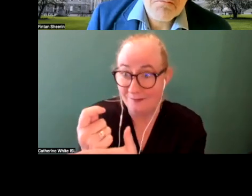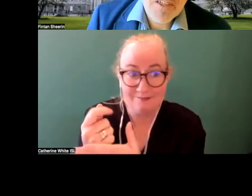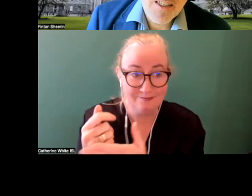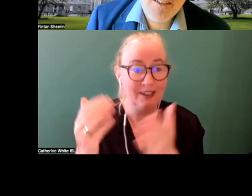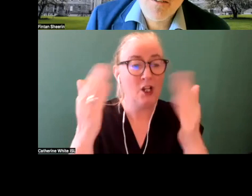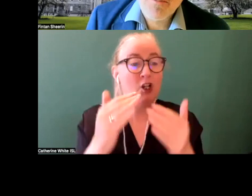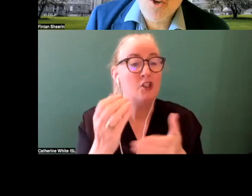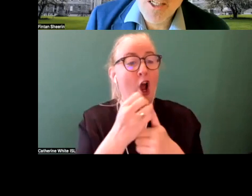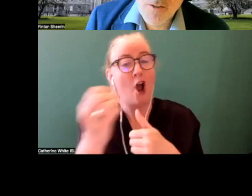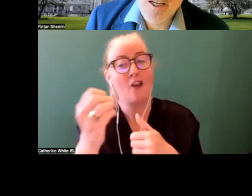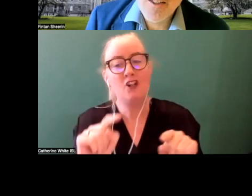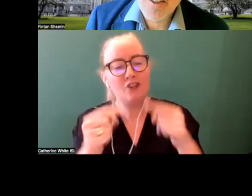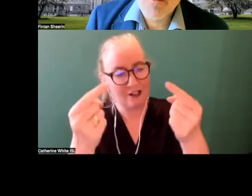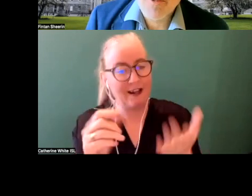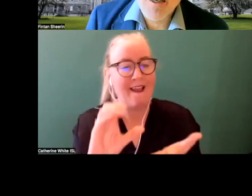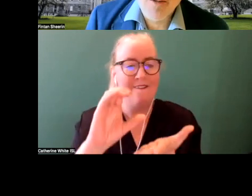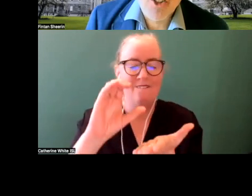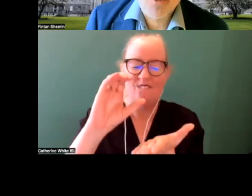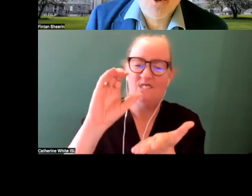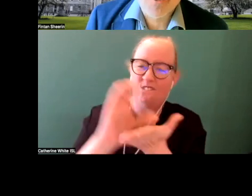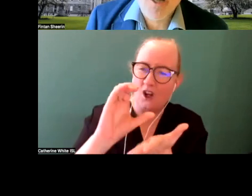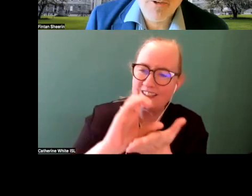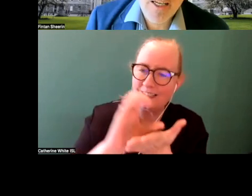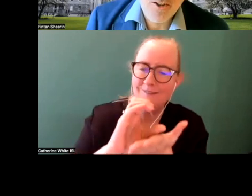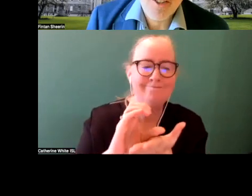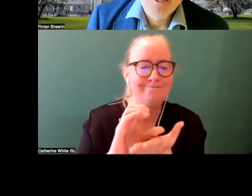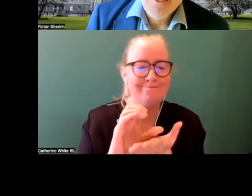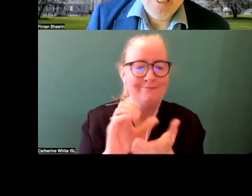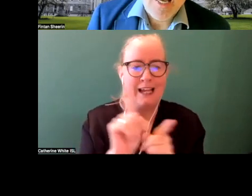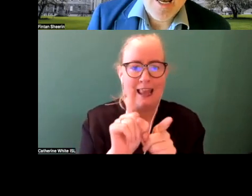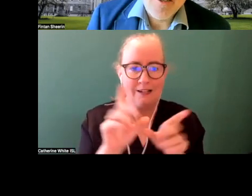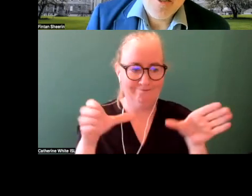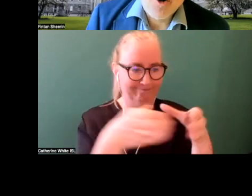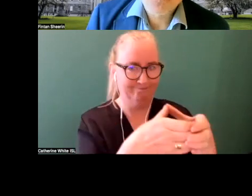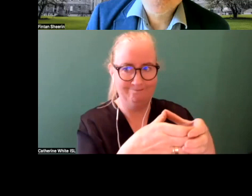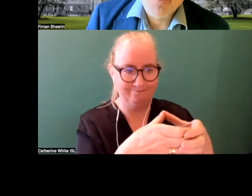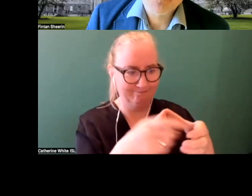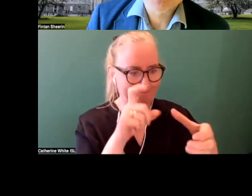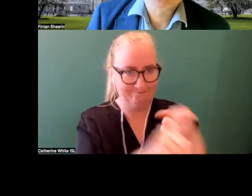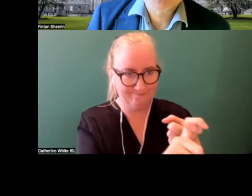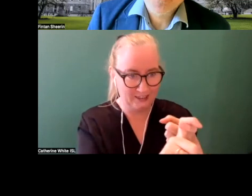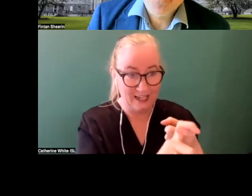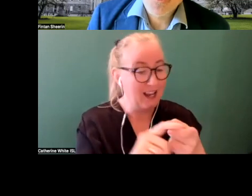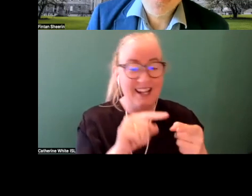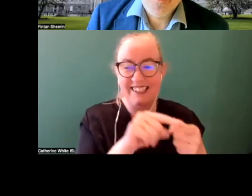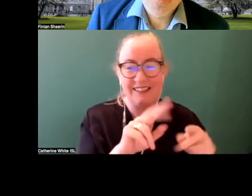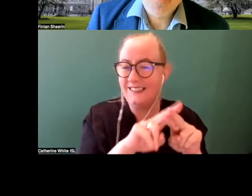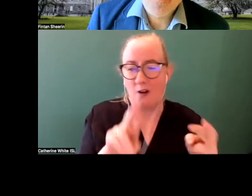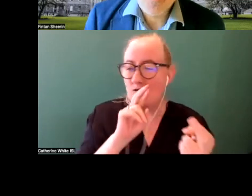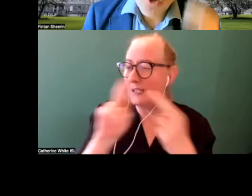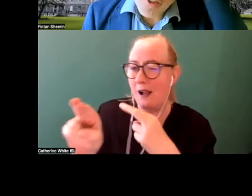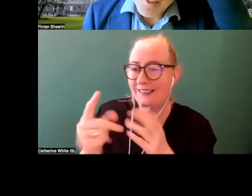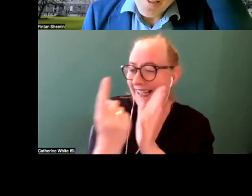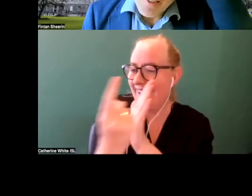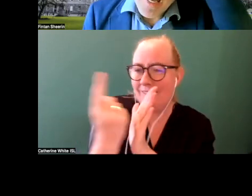funding is quite defined. I would call it congregated and often not responsive to the individual's needs